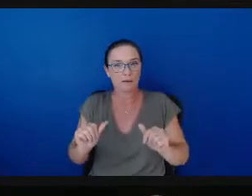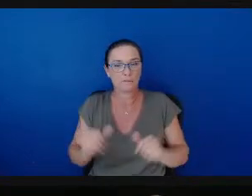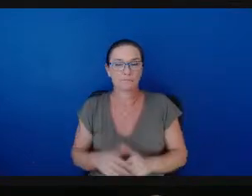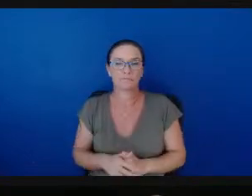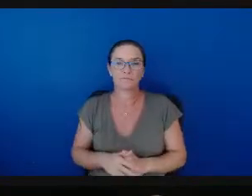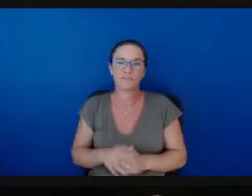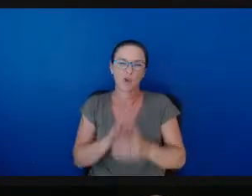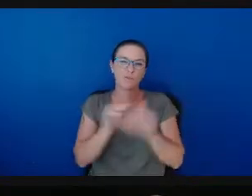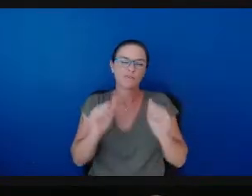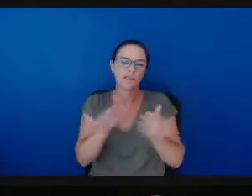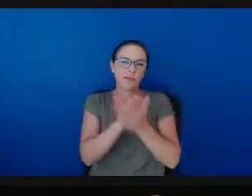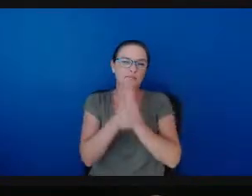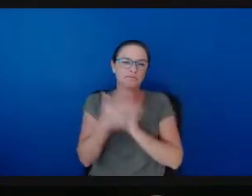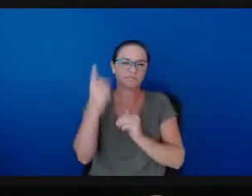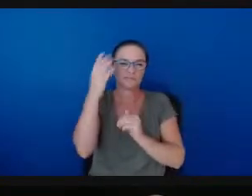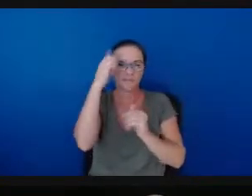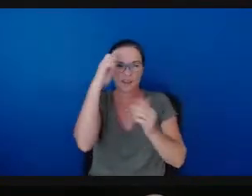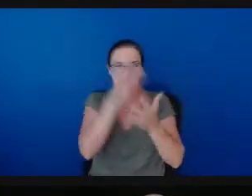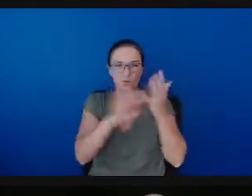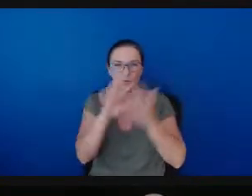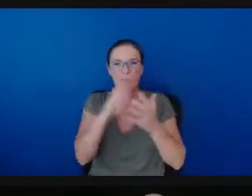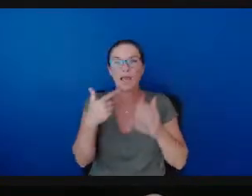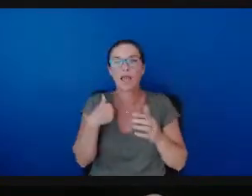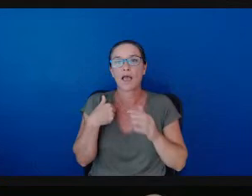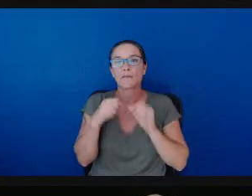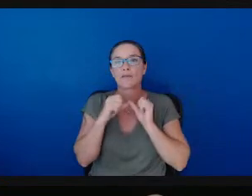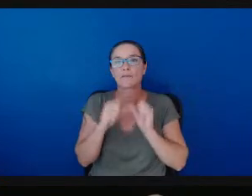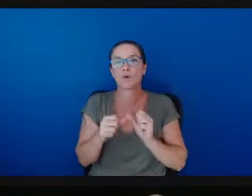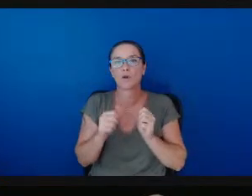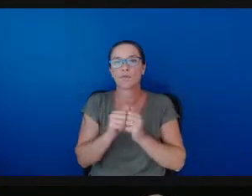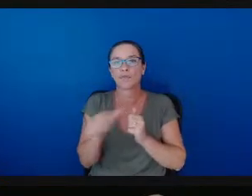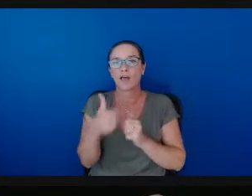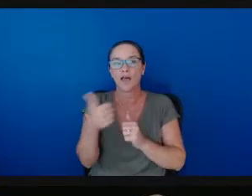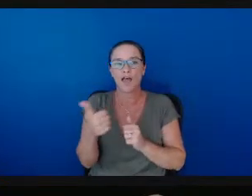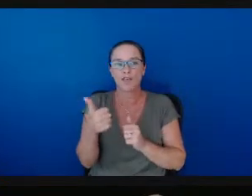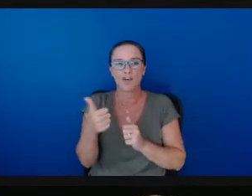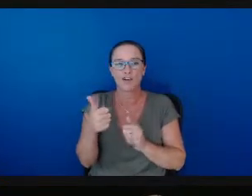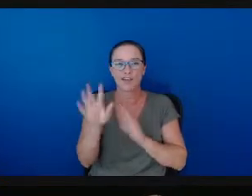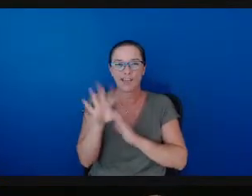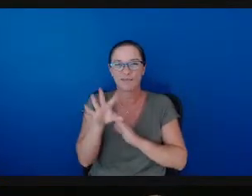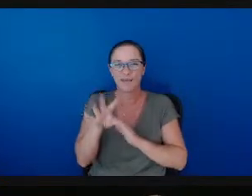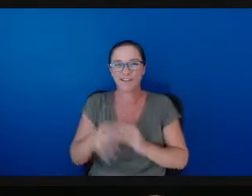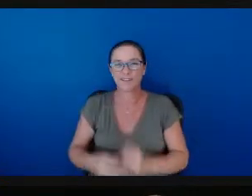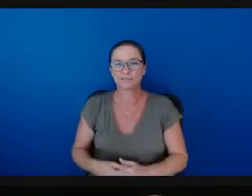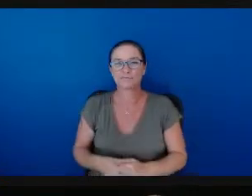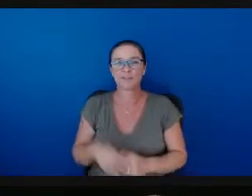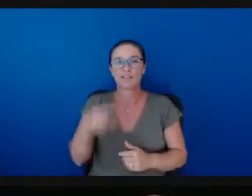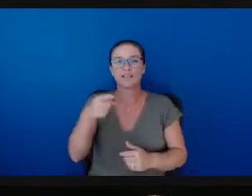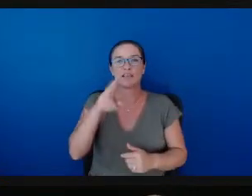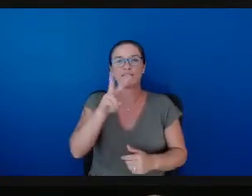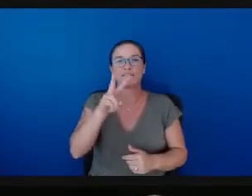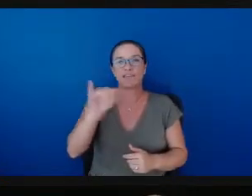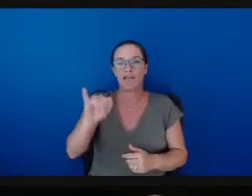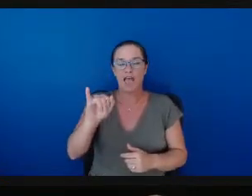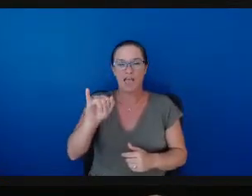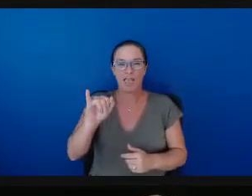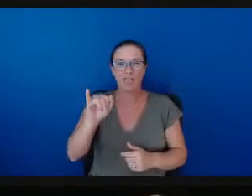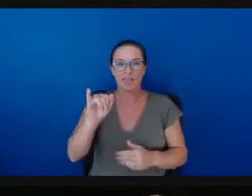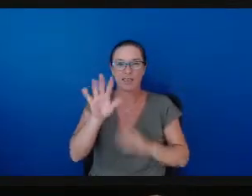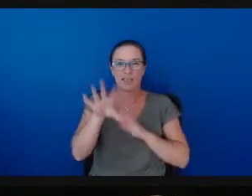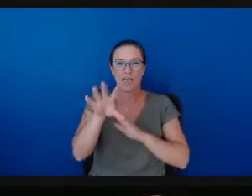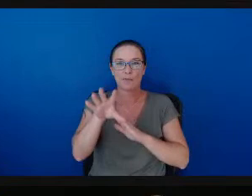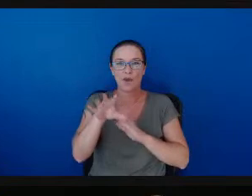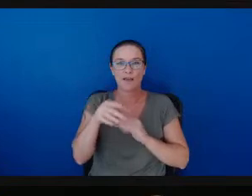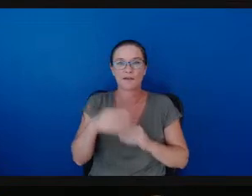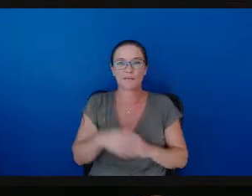well. That's our KW camera. Let me keep it moving a little faster if I can help it here. This is the VI camera. This is a